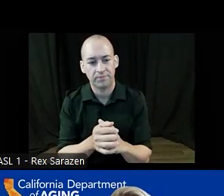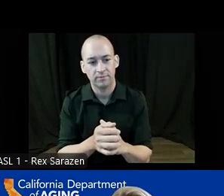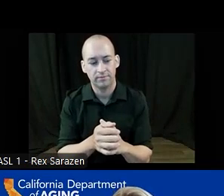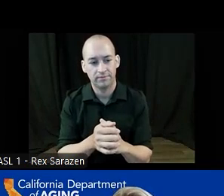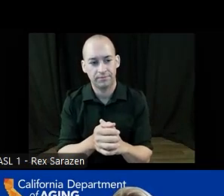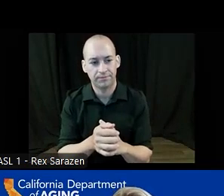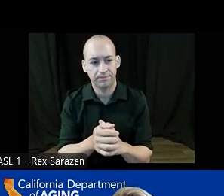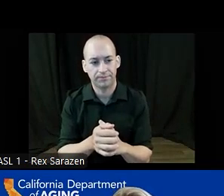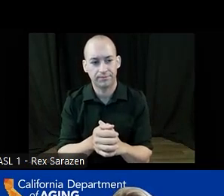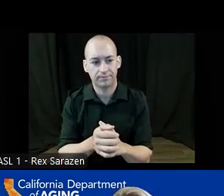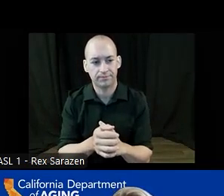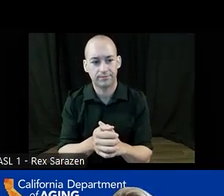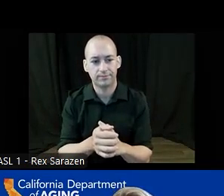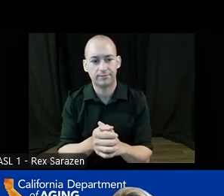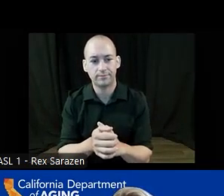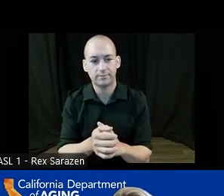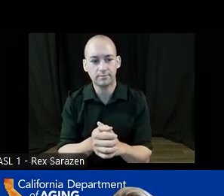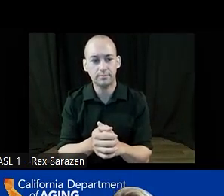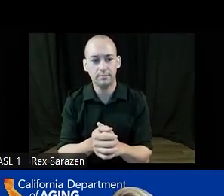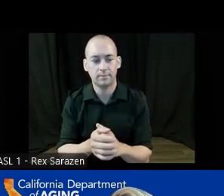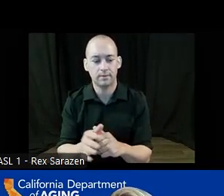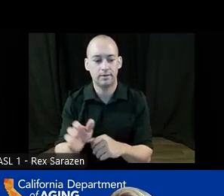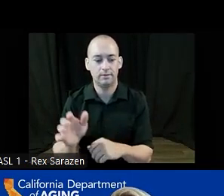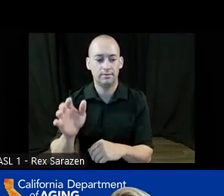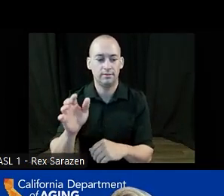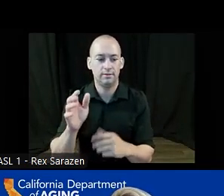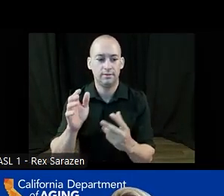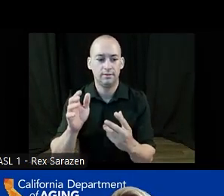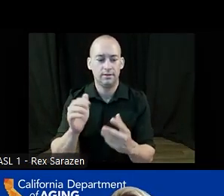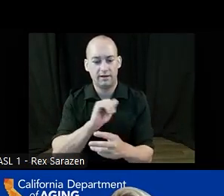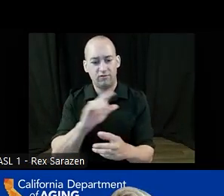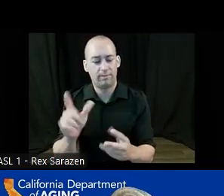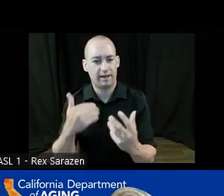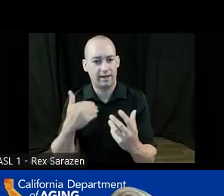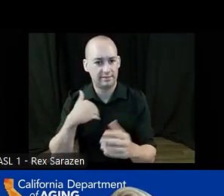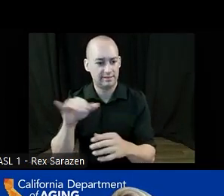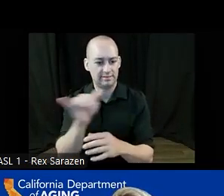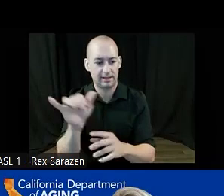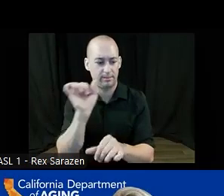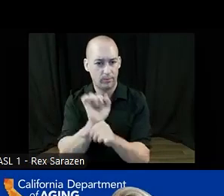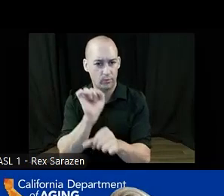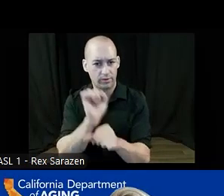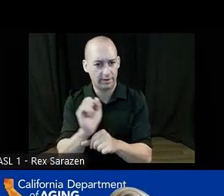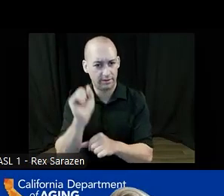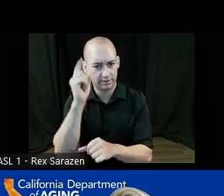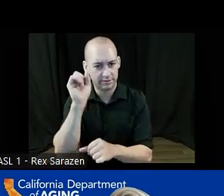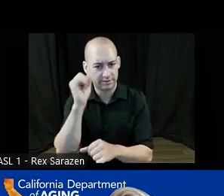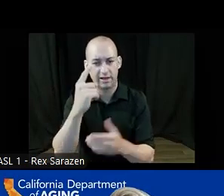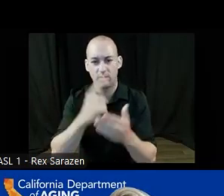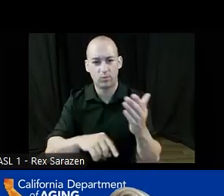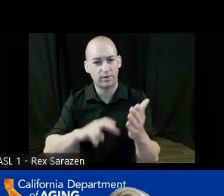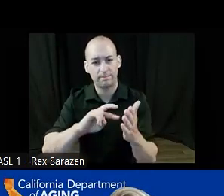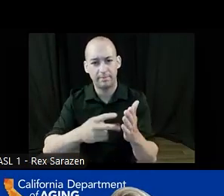So before we get started, we thought it was important to ensure that everybody has the same working understanding of what we mean when we talk about